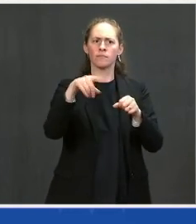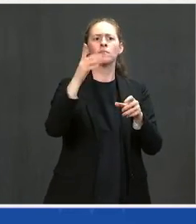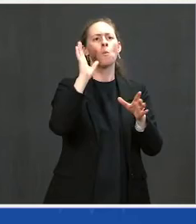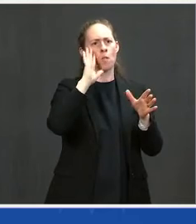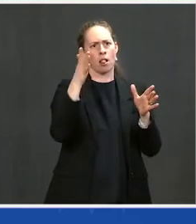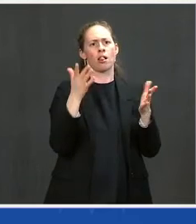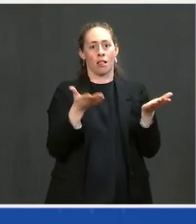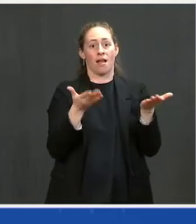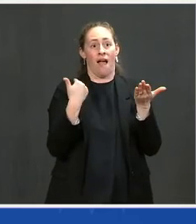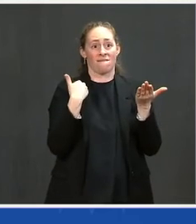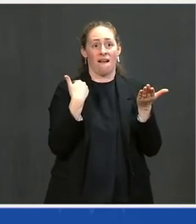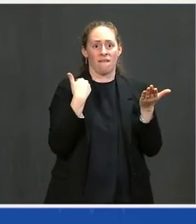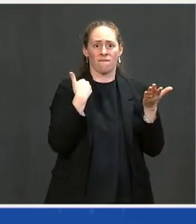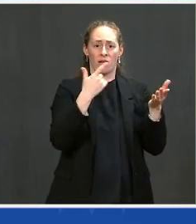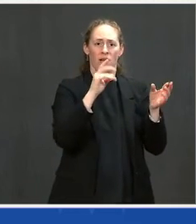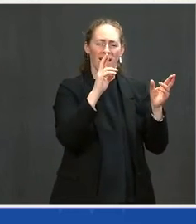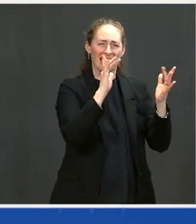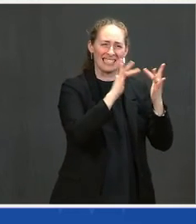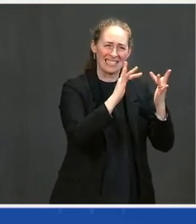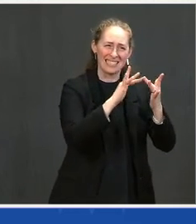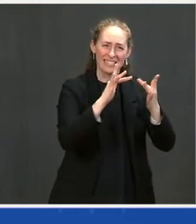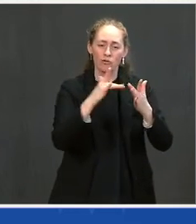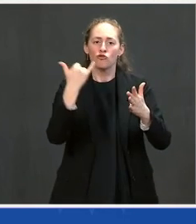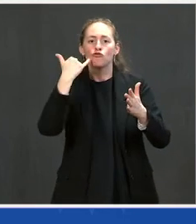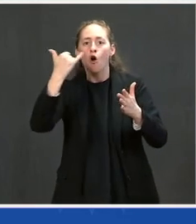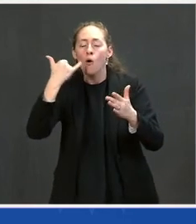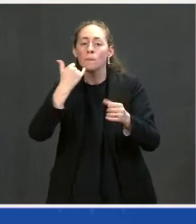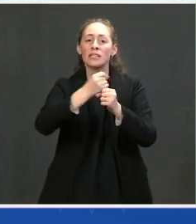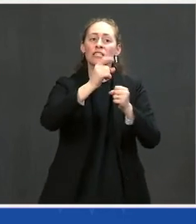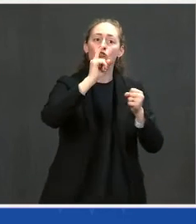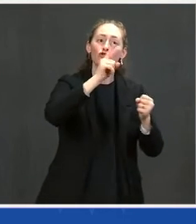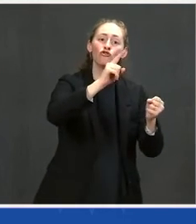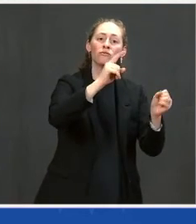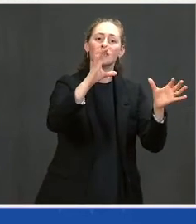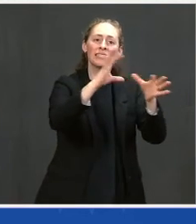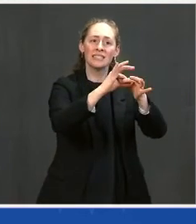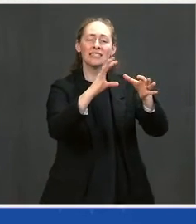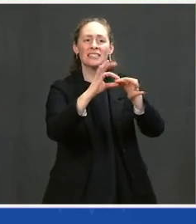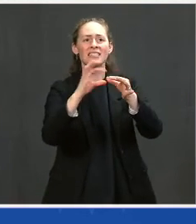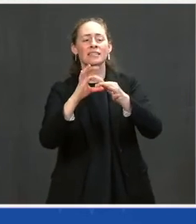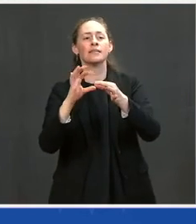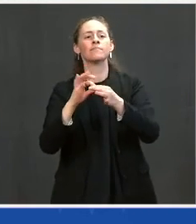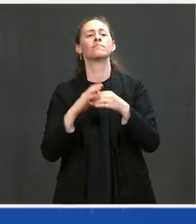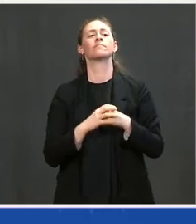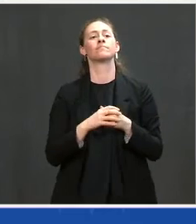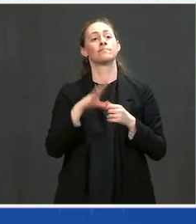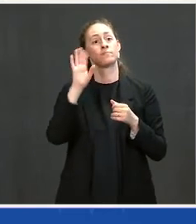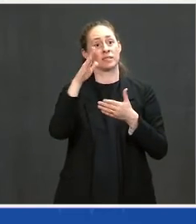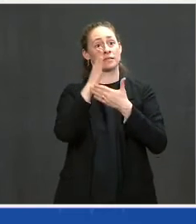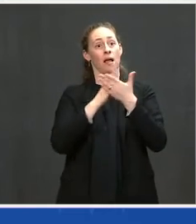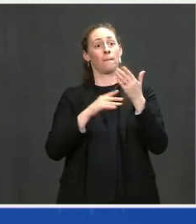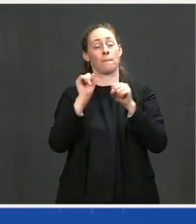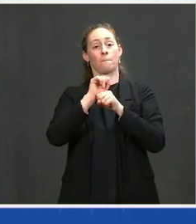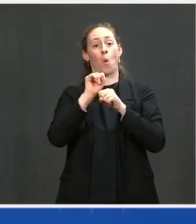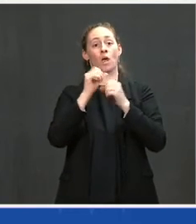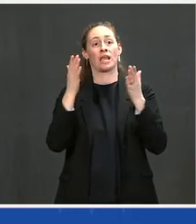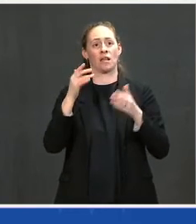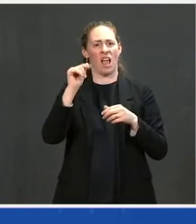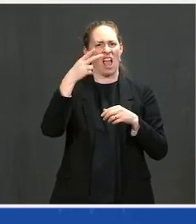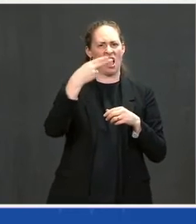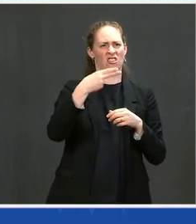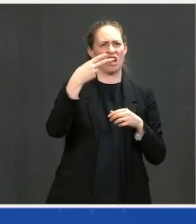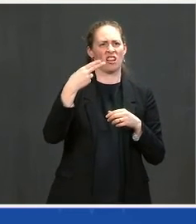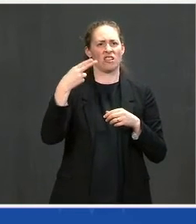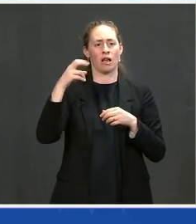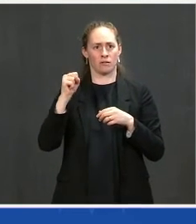contacting everyone from getting some of the employees at HHS. There's a lot of them doing other things and move them into making those